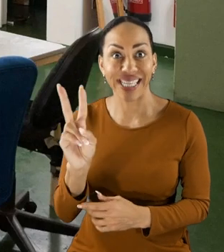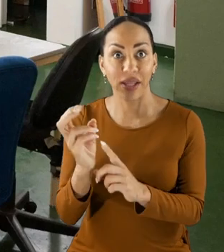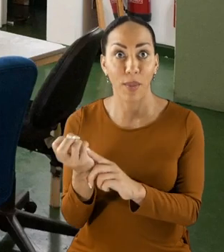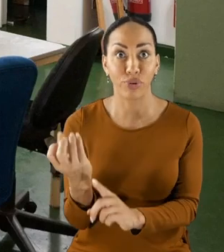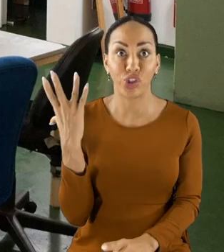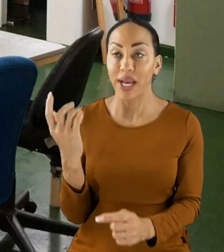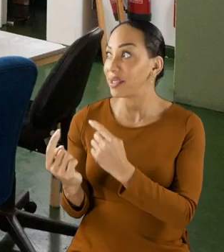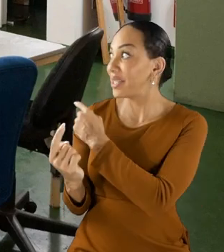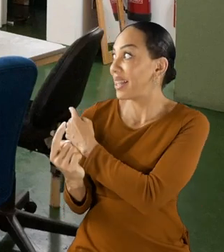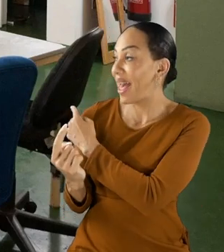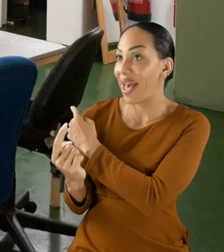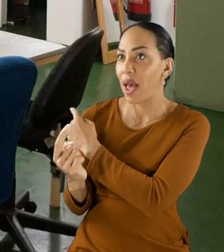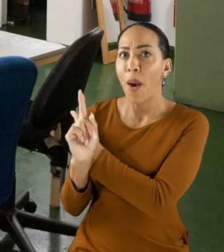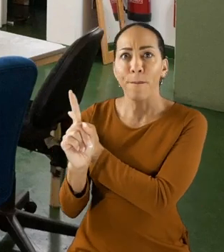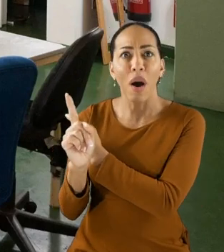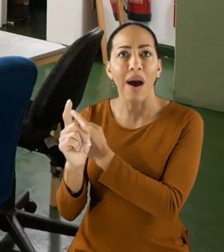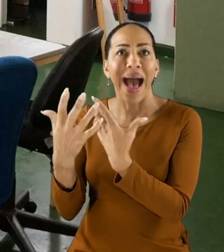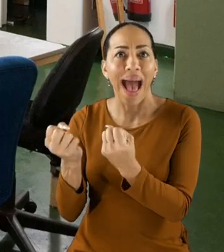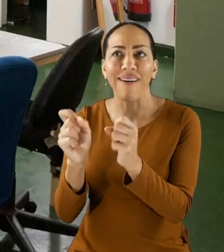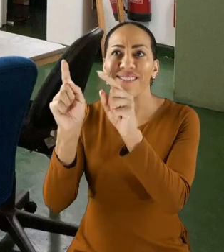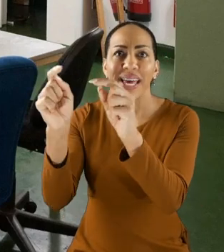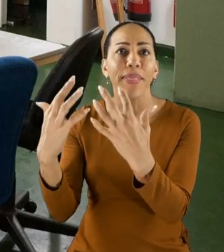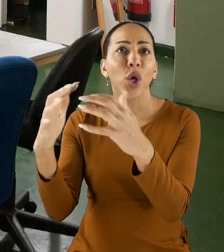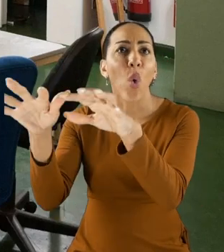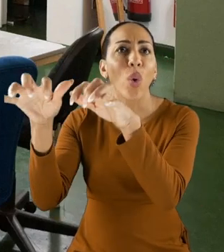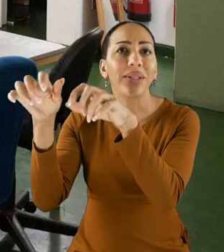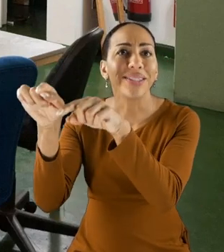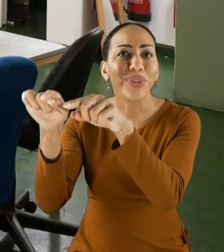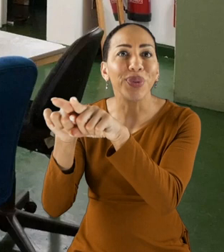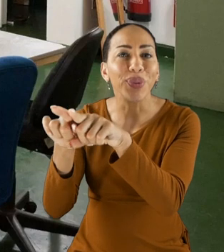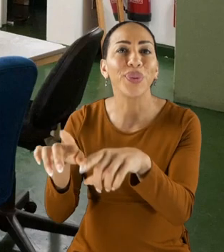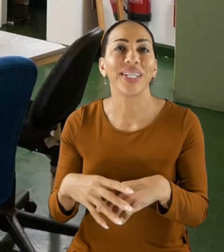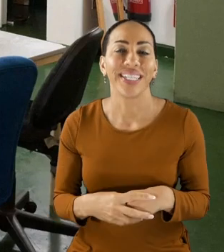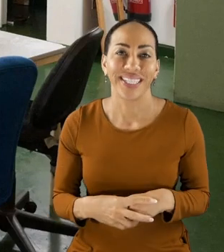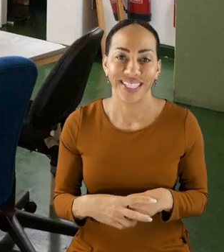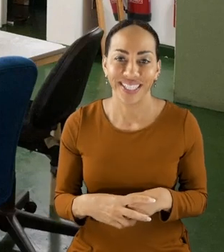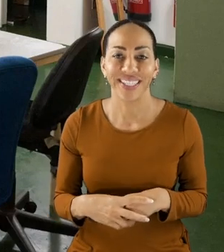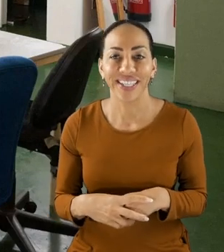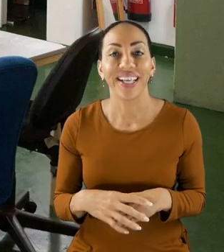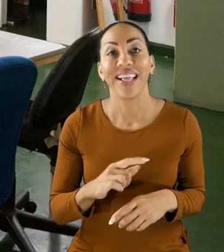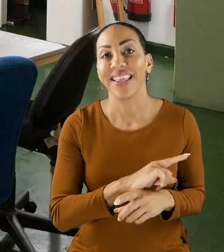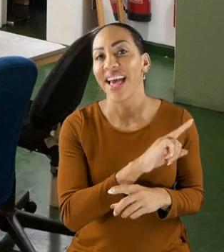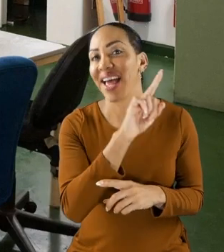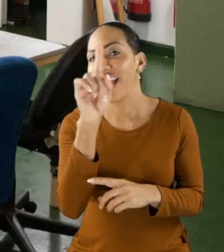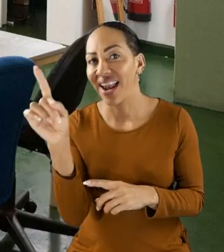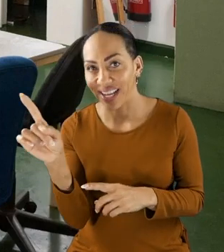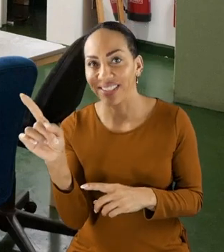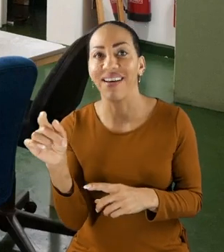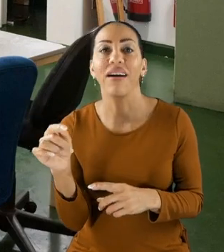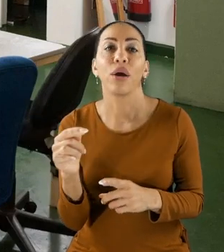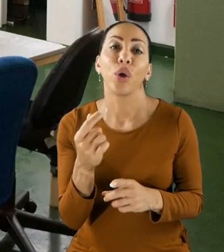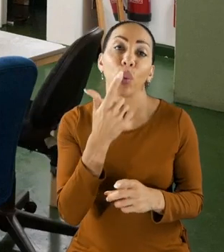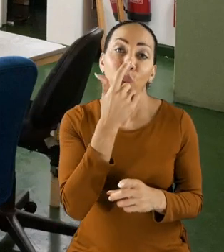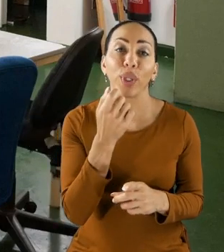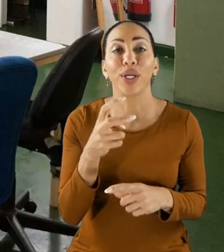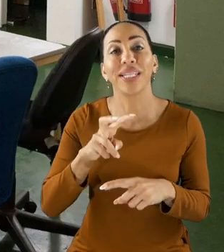projected behind me, but they are also sitting in the audience. And then at other points, we could